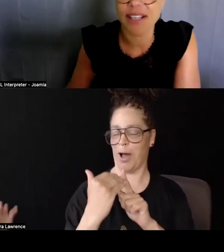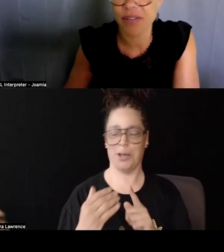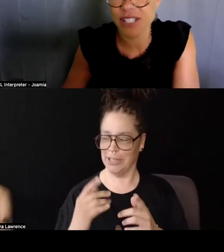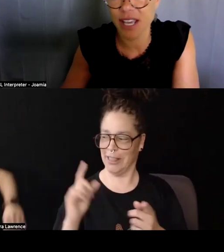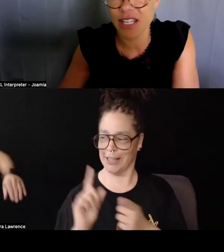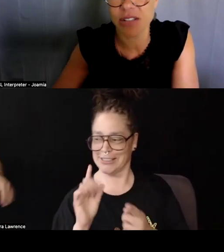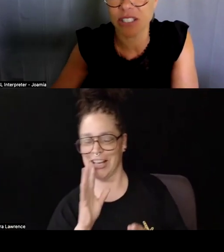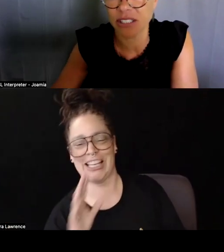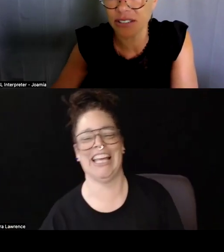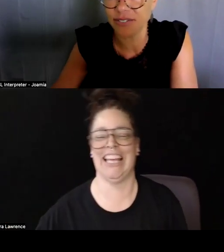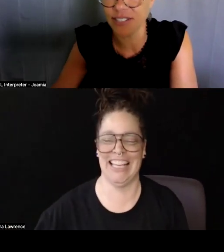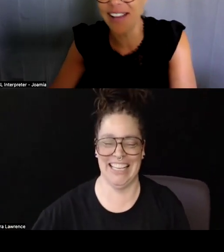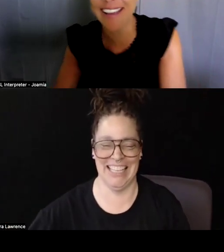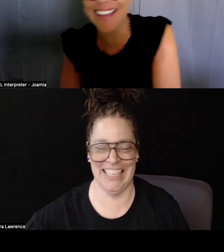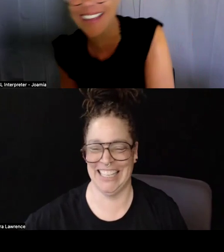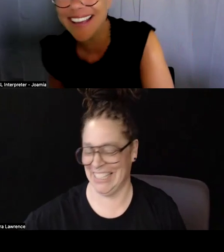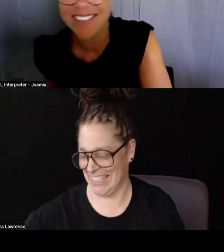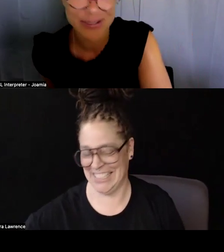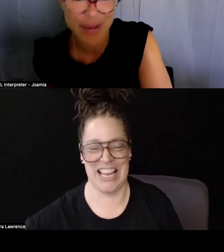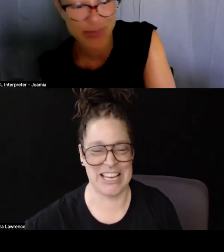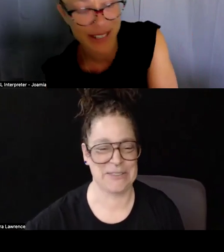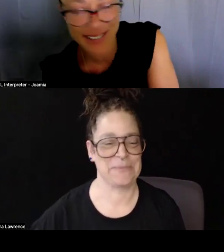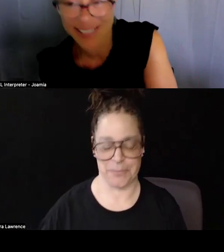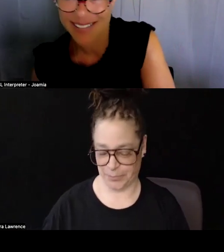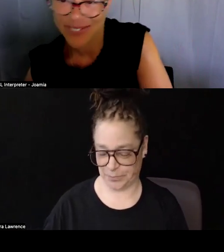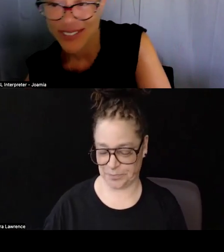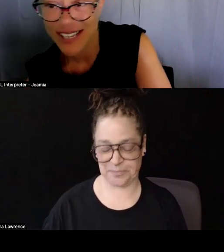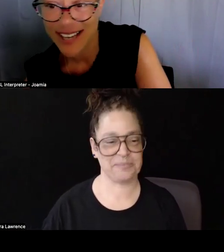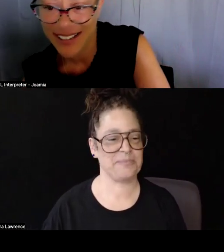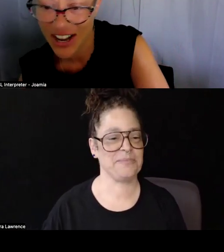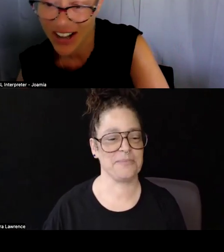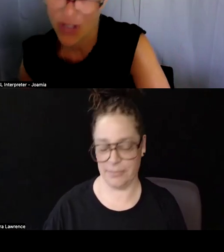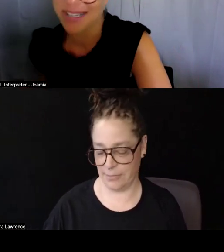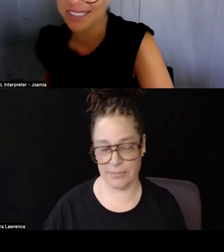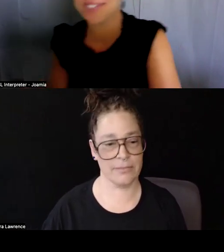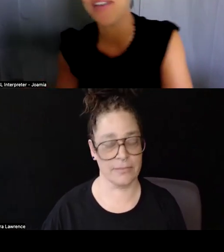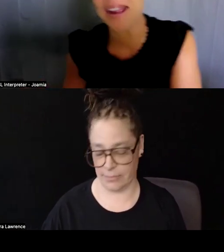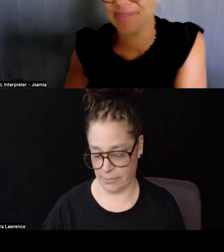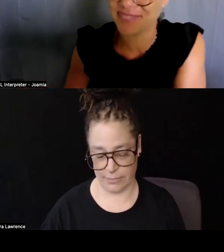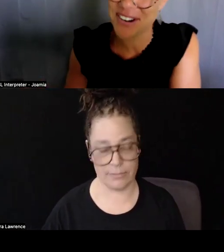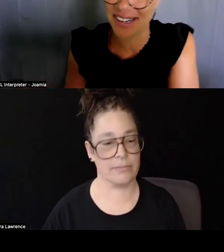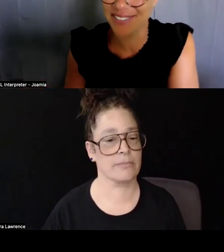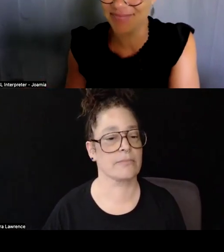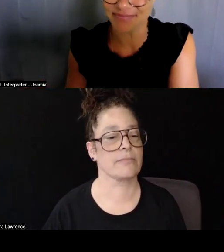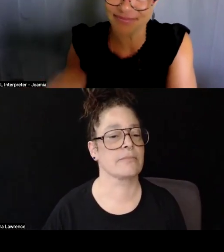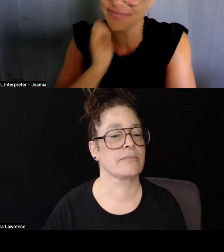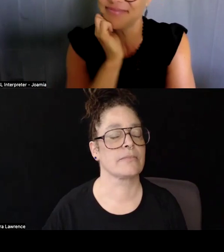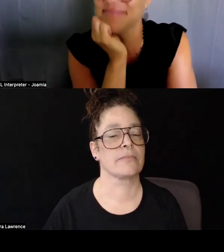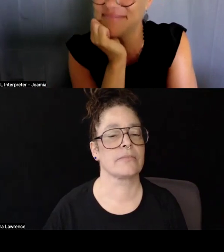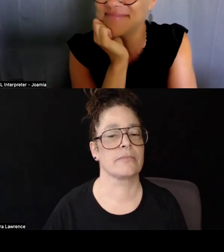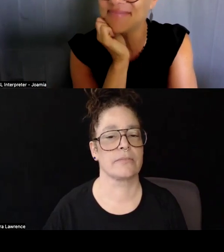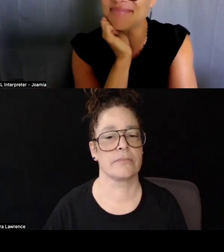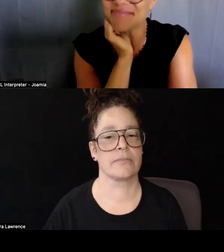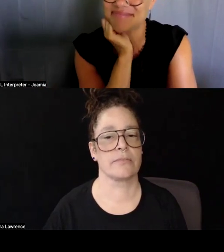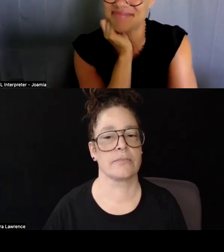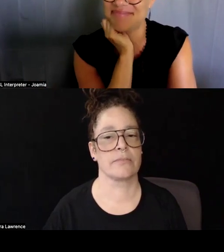I guess I was signing too long. It reminds me to not talk so much. Okay, all right.